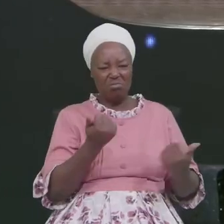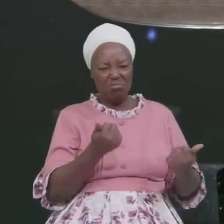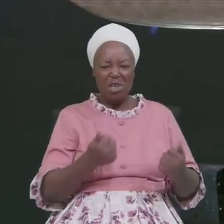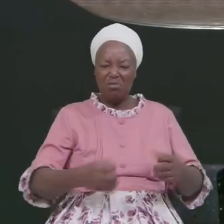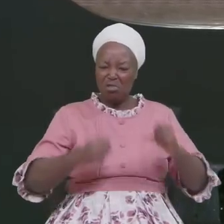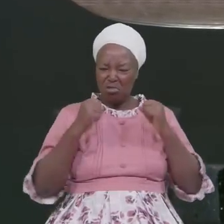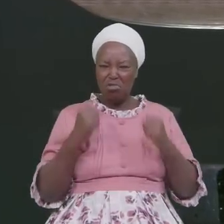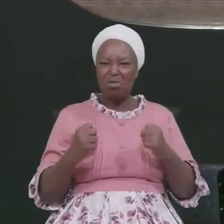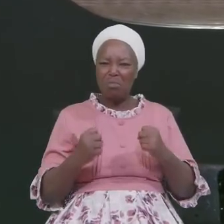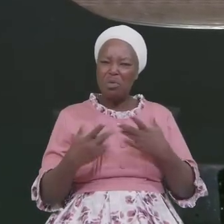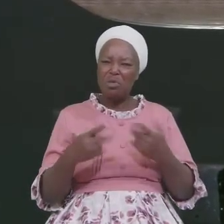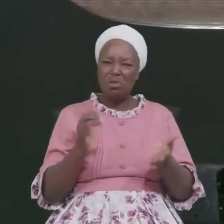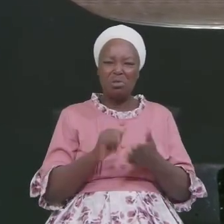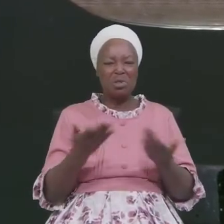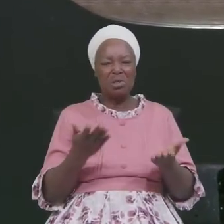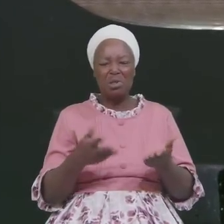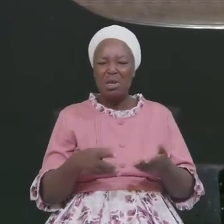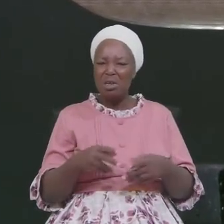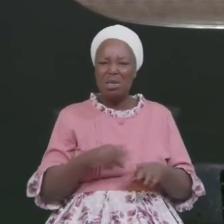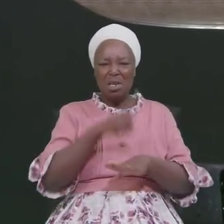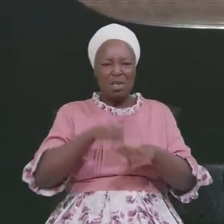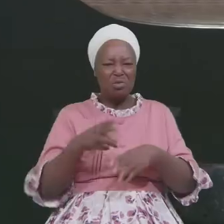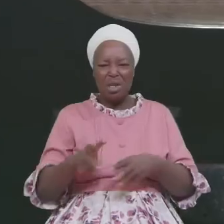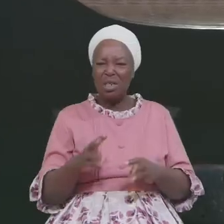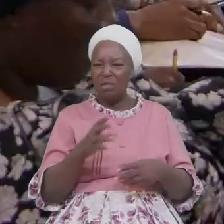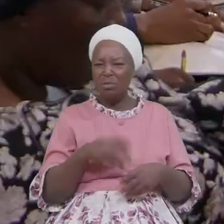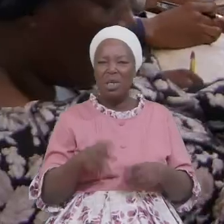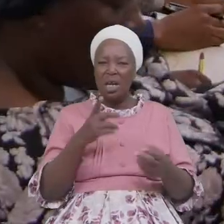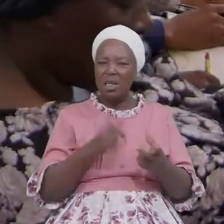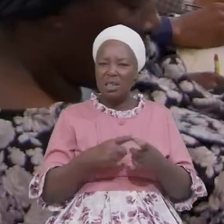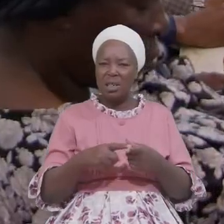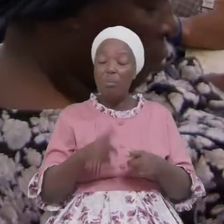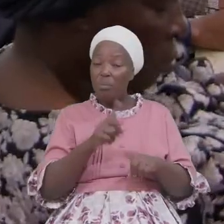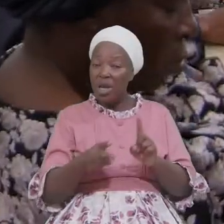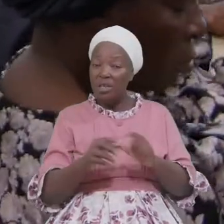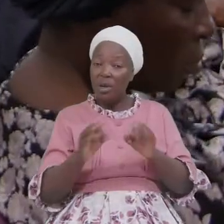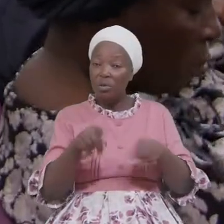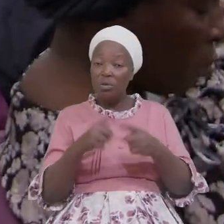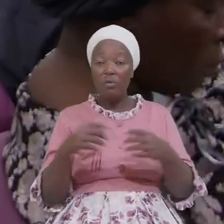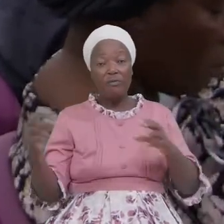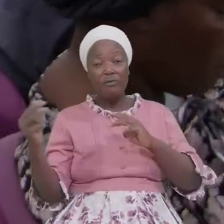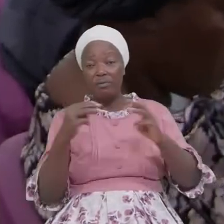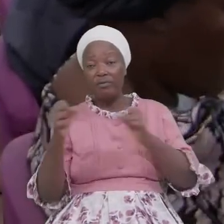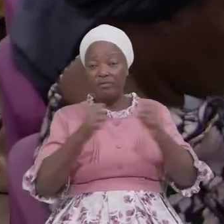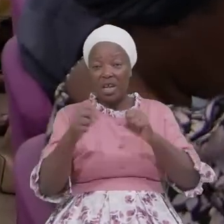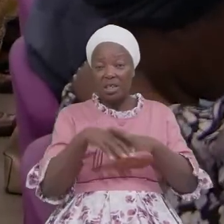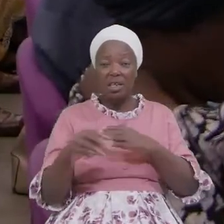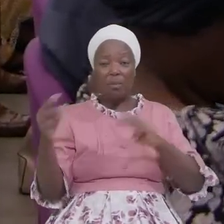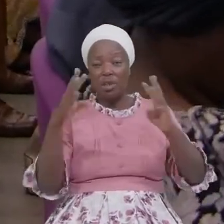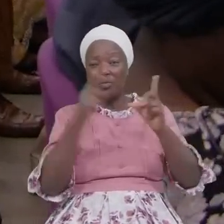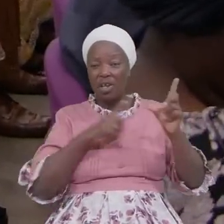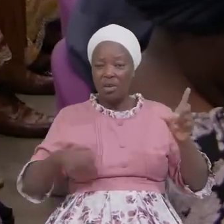his constitution. That's his way of life. But if we're going to fight in the battle of the Lord, if we're going